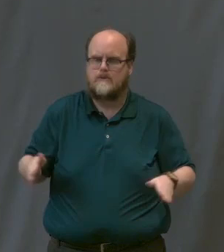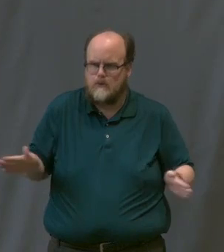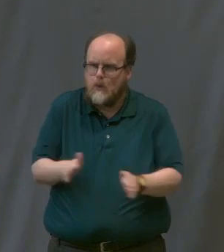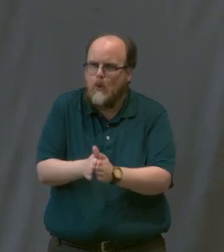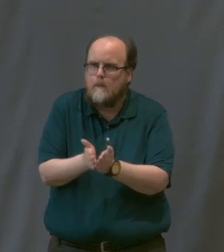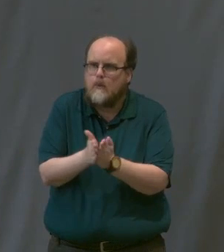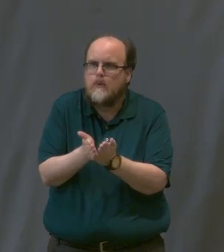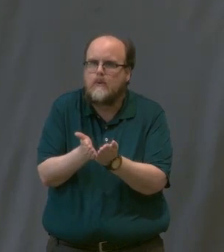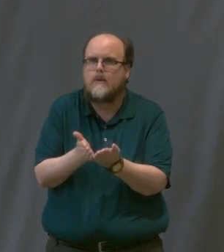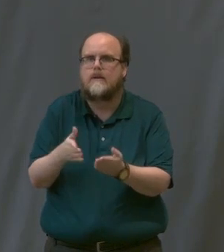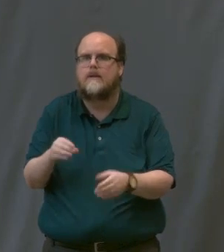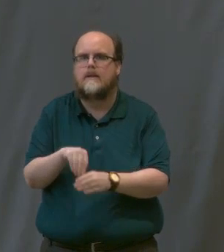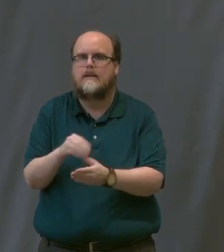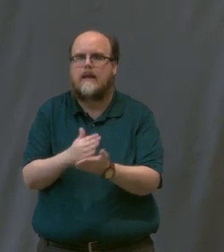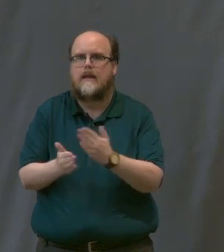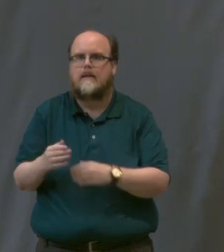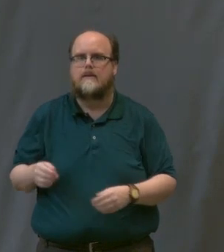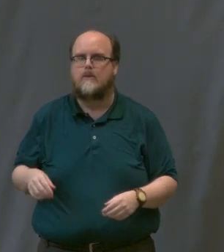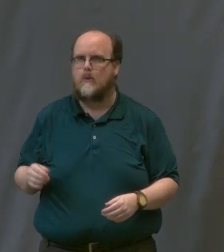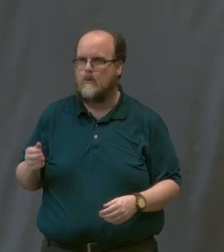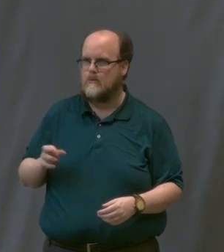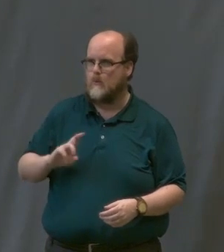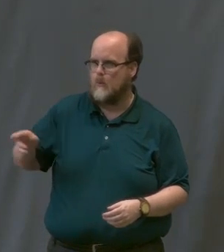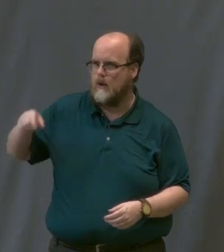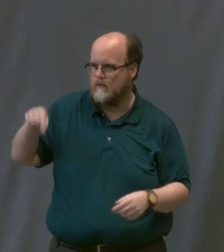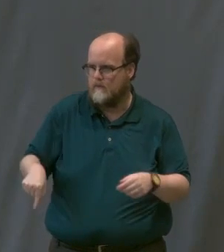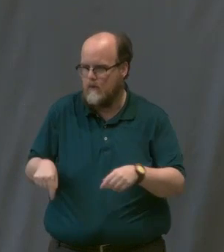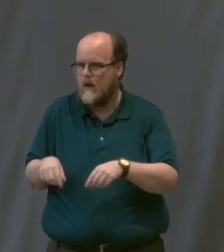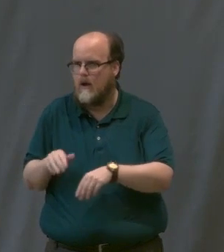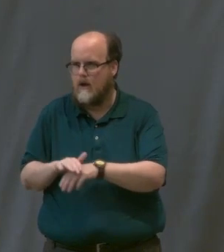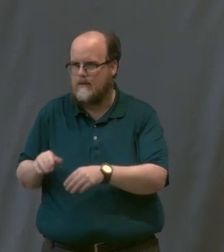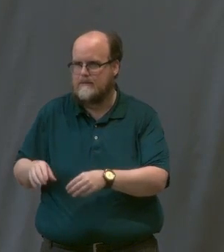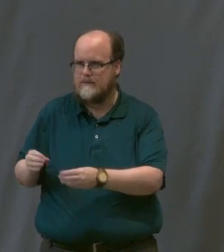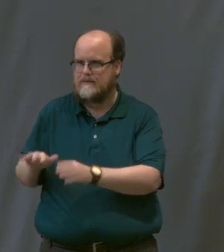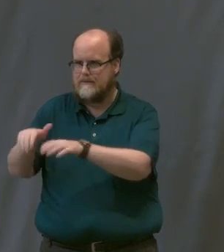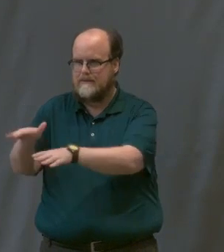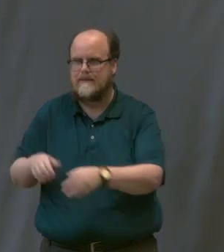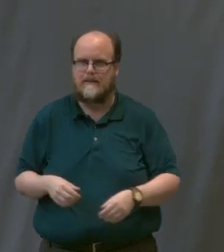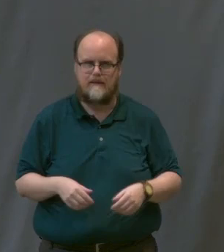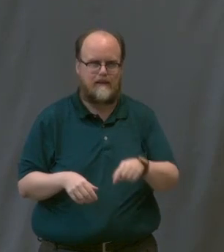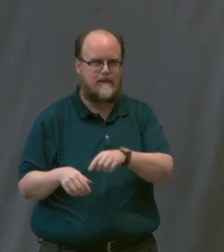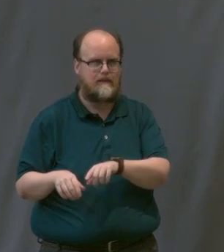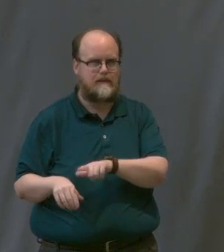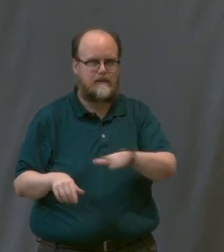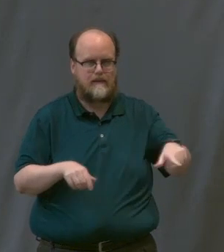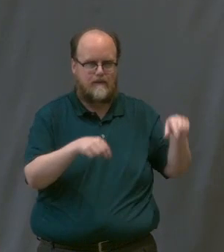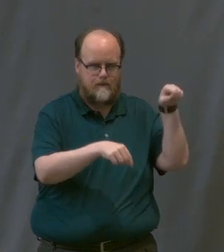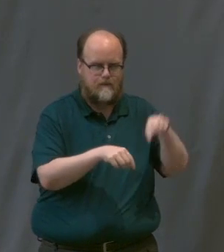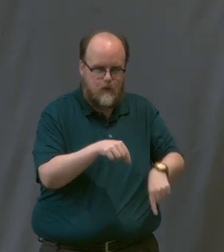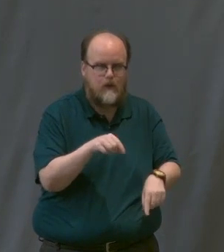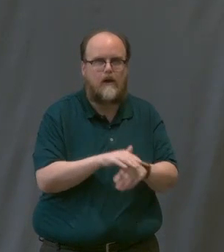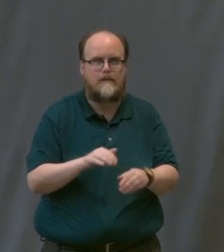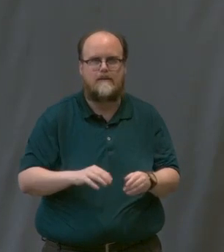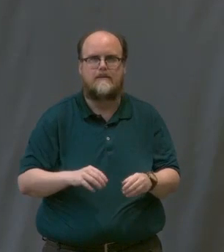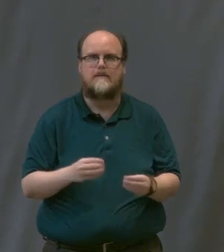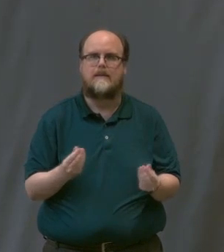hand, and he set his right foot on the sea and his left foot on the land, and cried with a loud voice as when